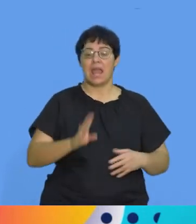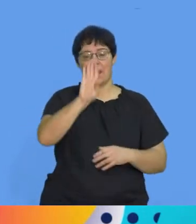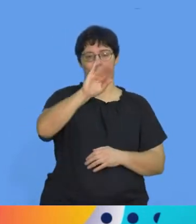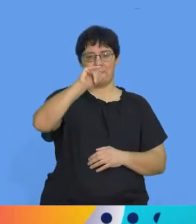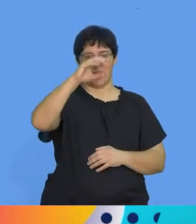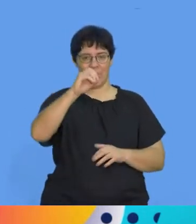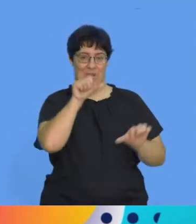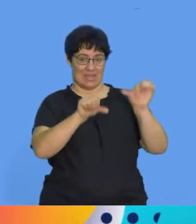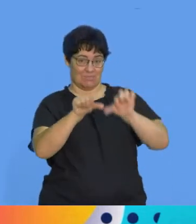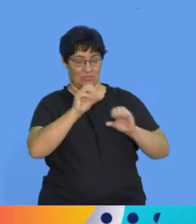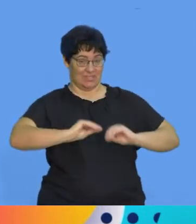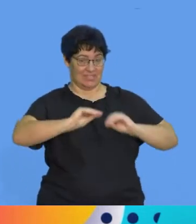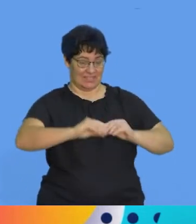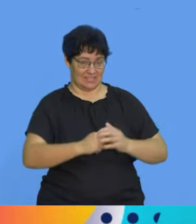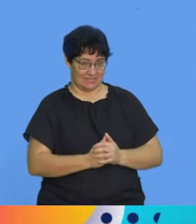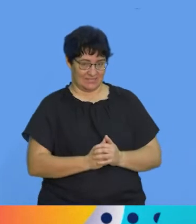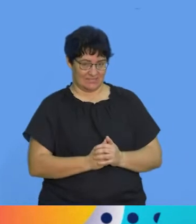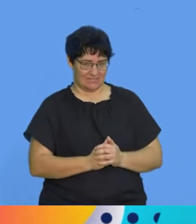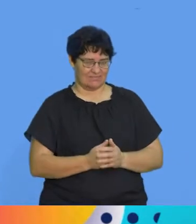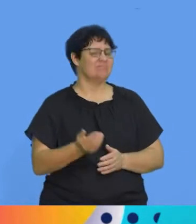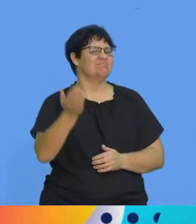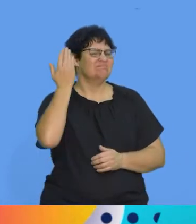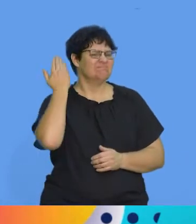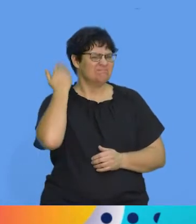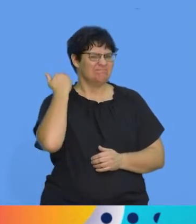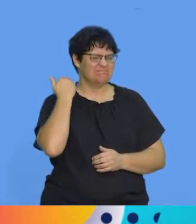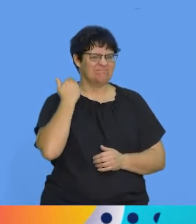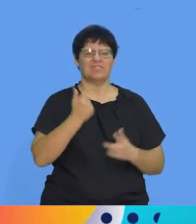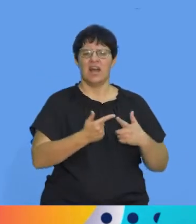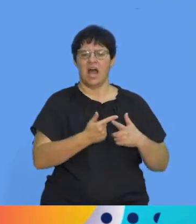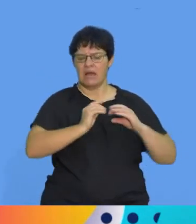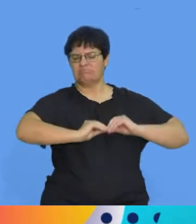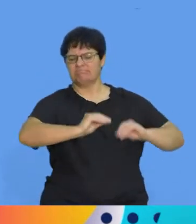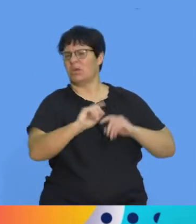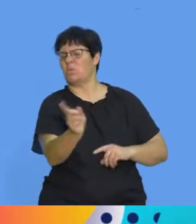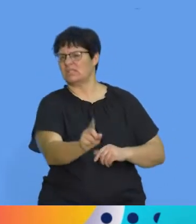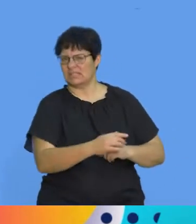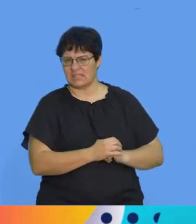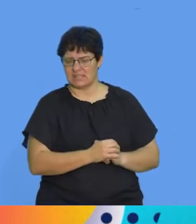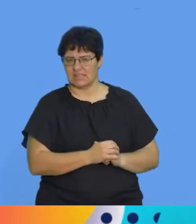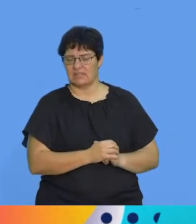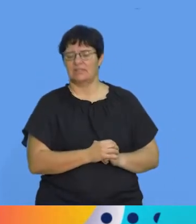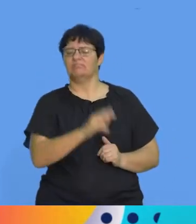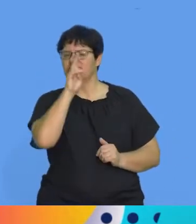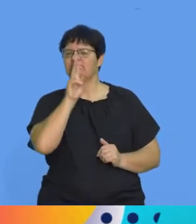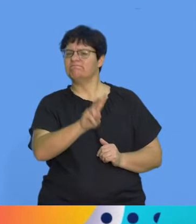lesson. The last lesson that you might have looked at, we're looking at this whole concept